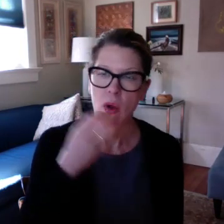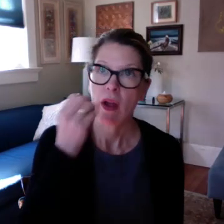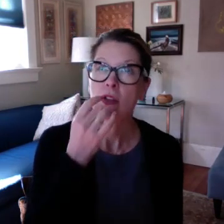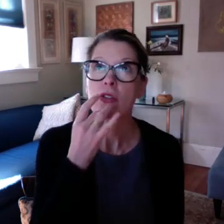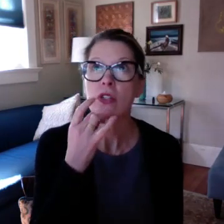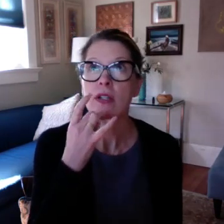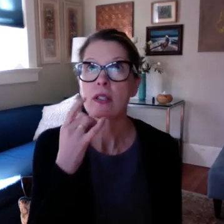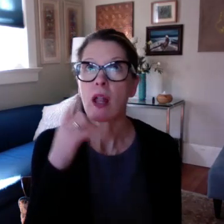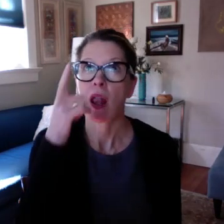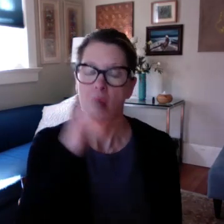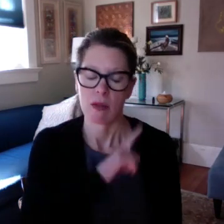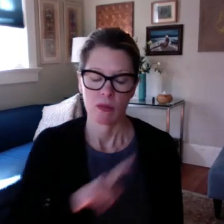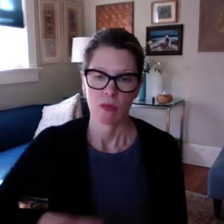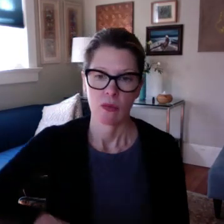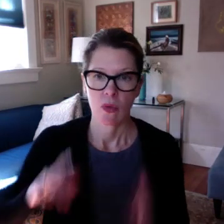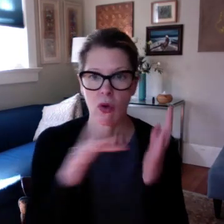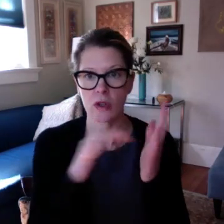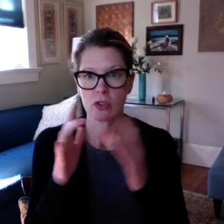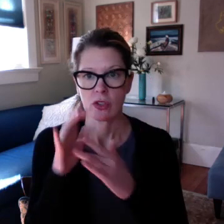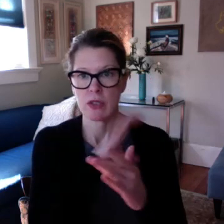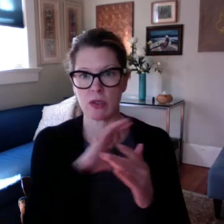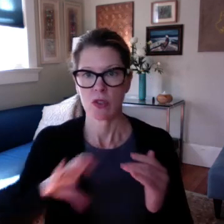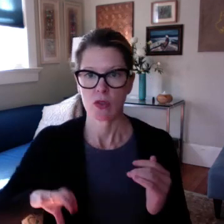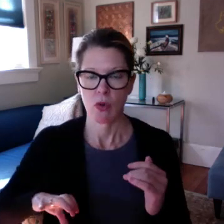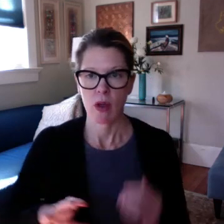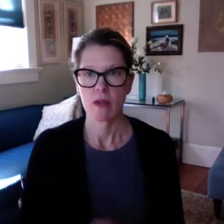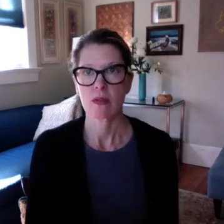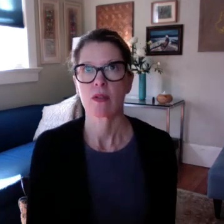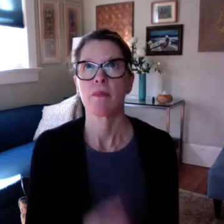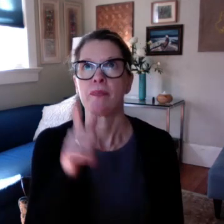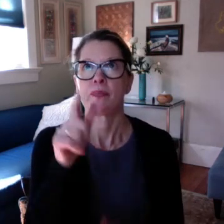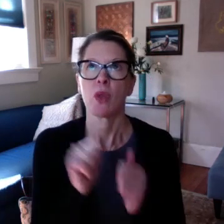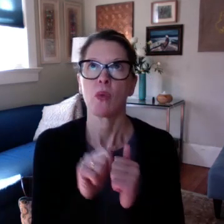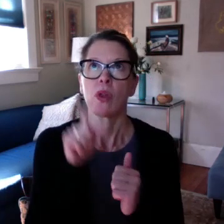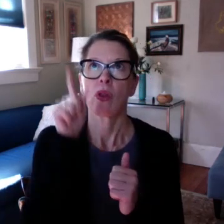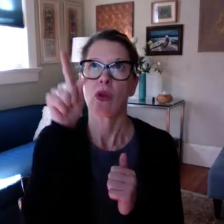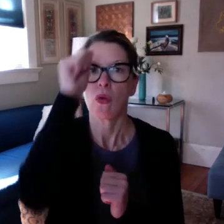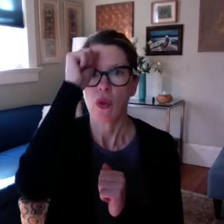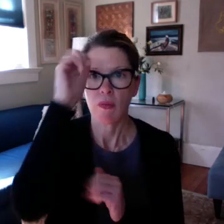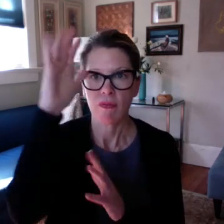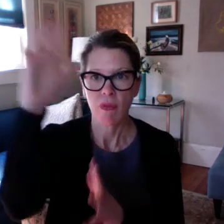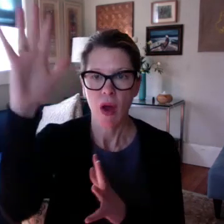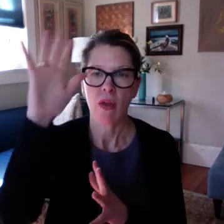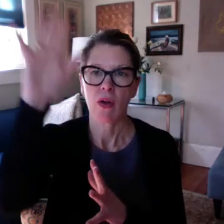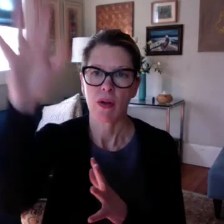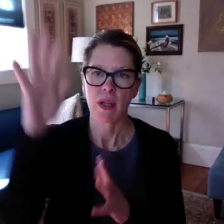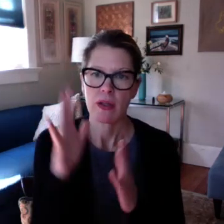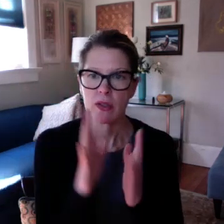Gracious light, Lord Jesus Christ, in you the Father's